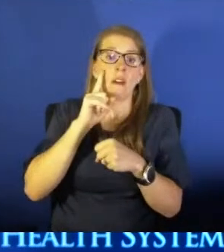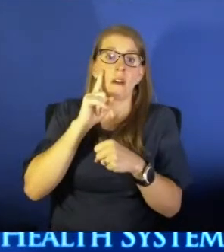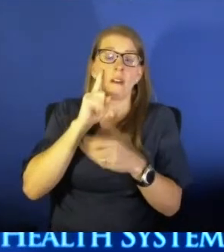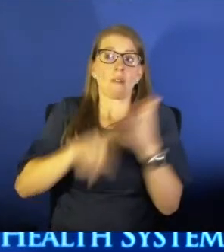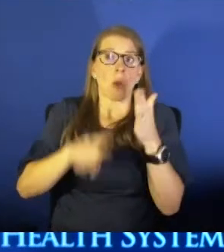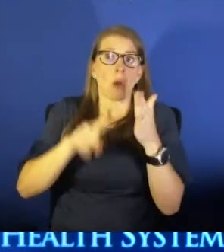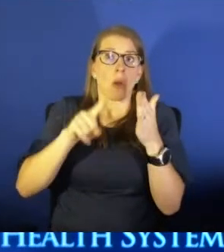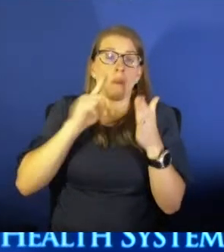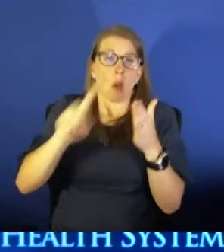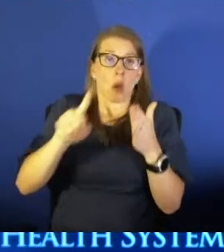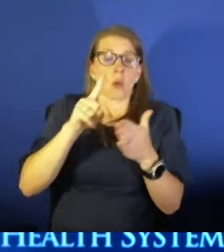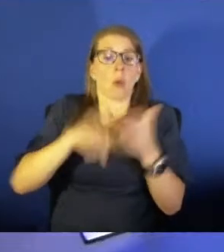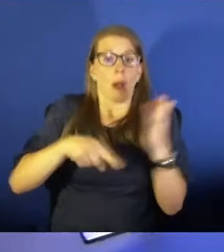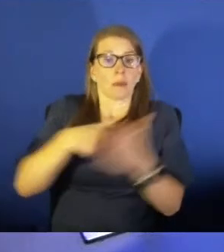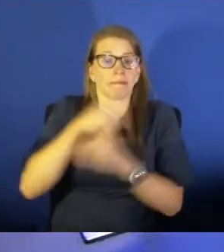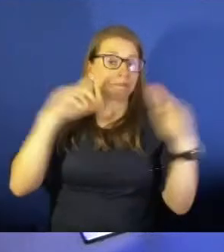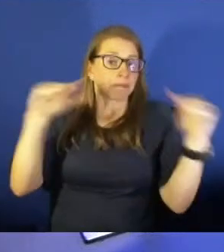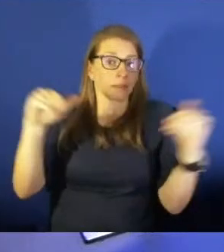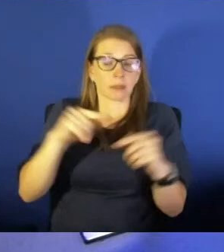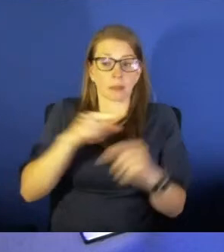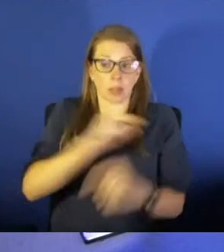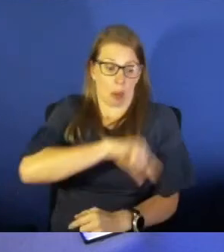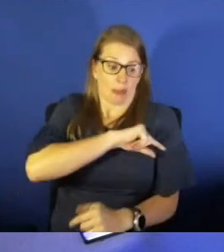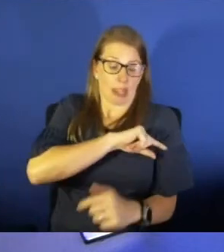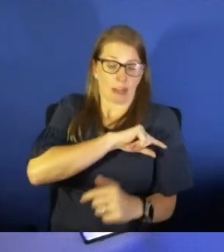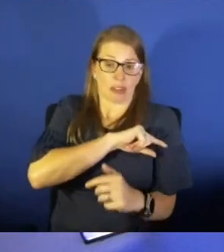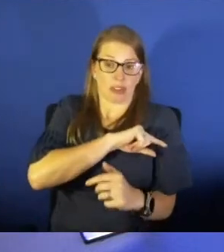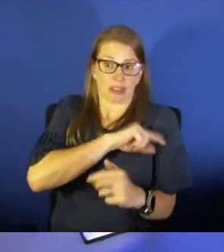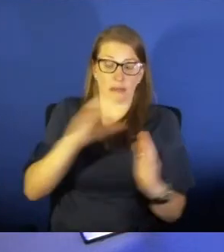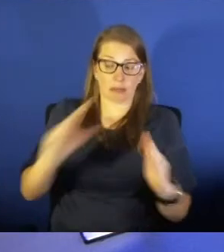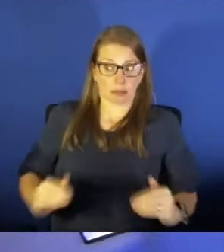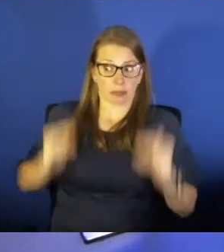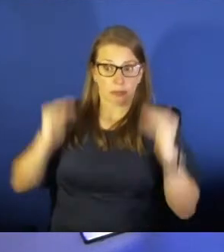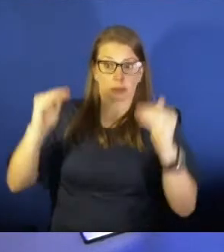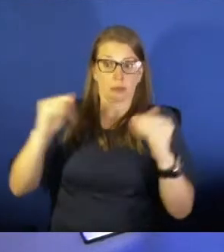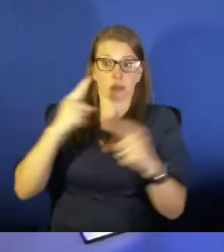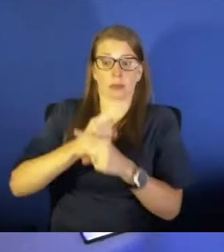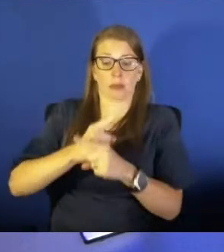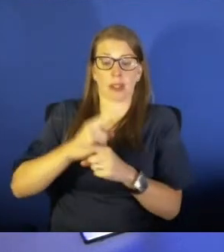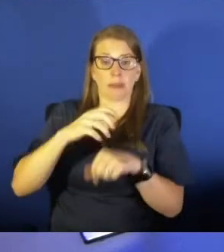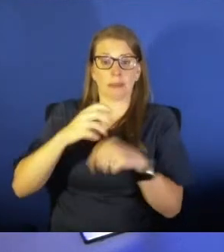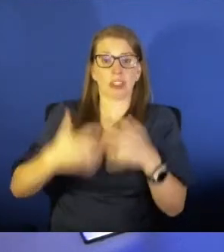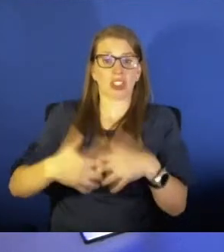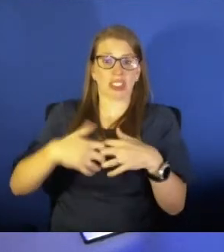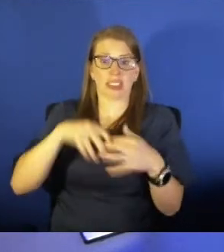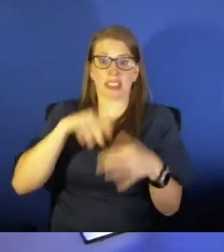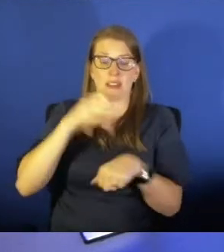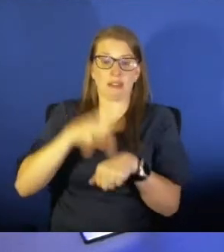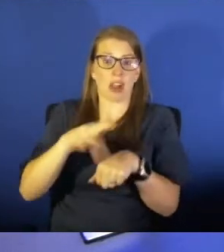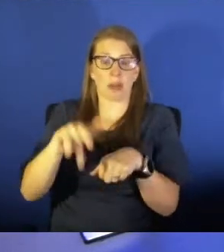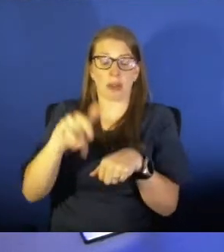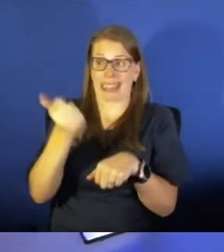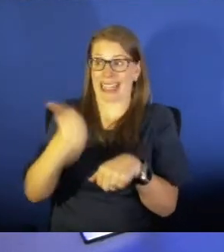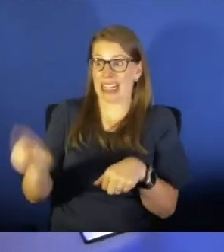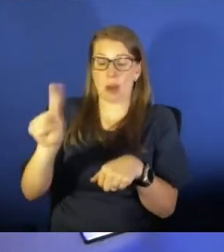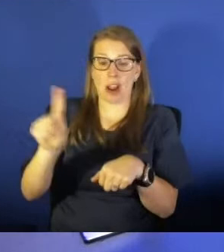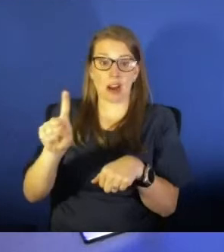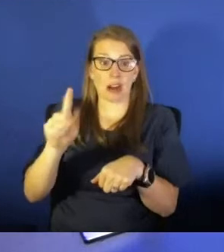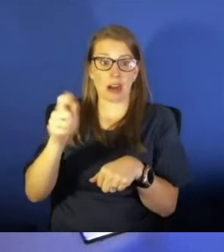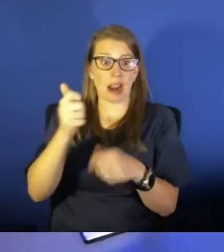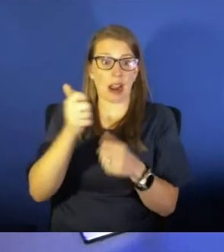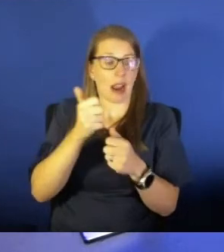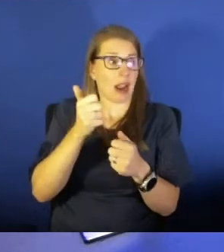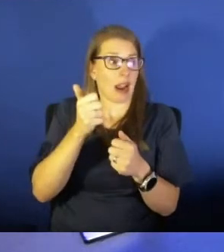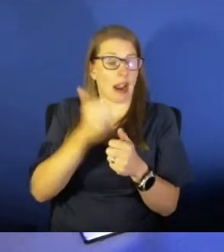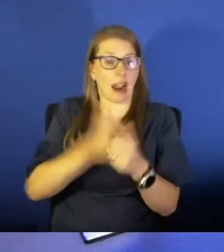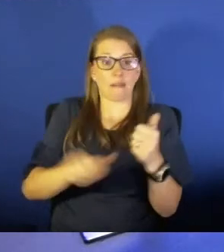the qualifications are high because these machines aren't just available anywhere and everywhere. There's not an abundant supply. A couple of hospitals,